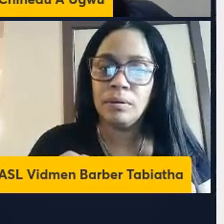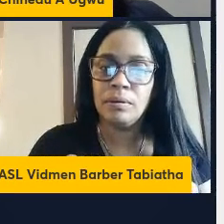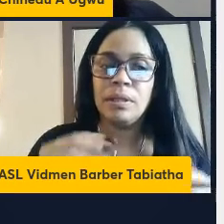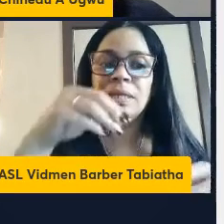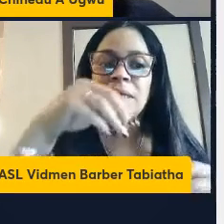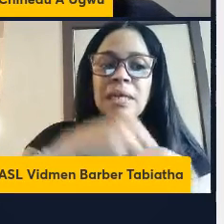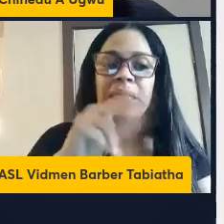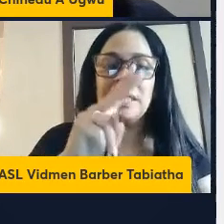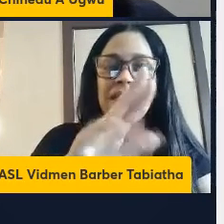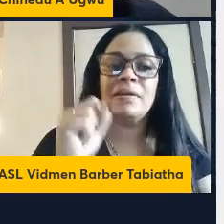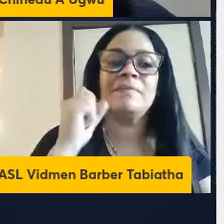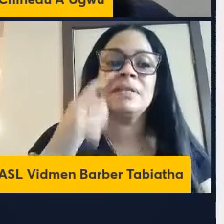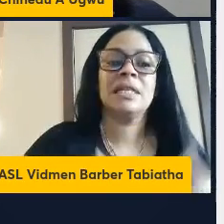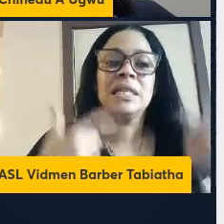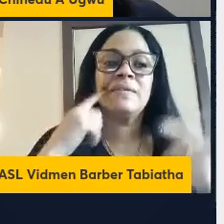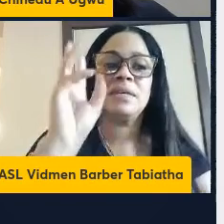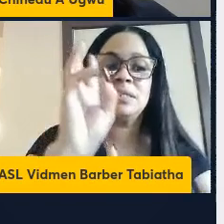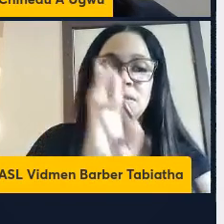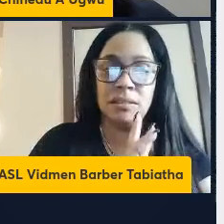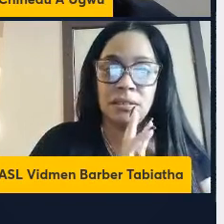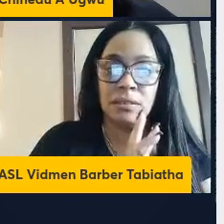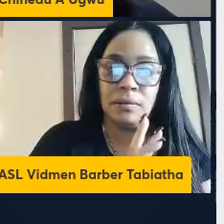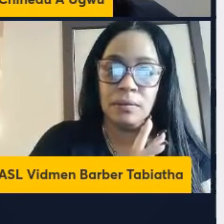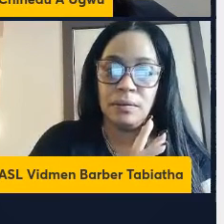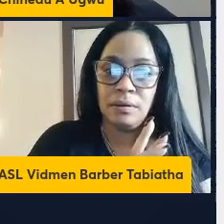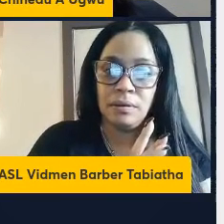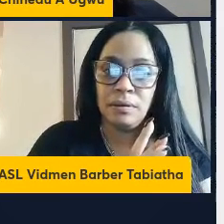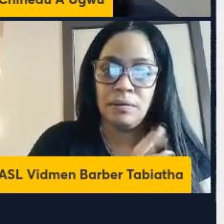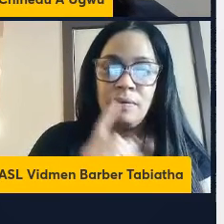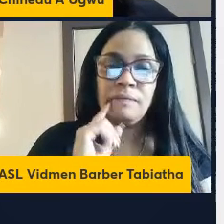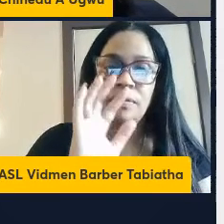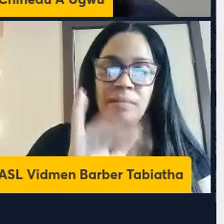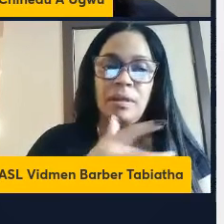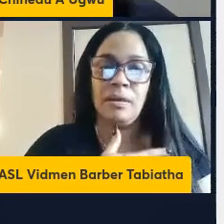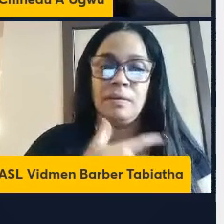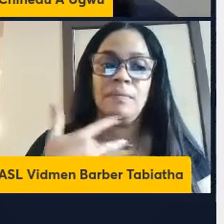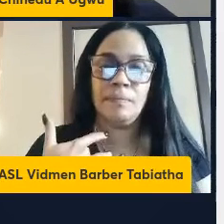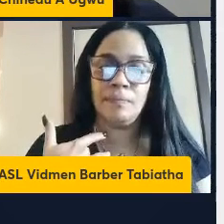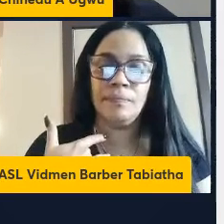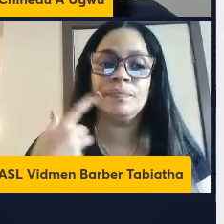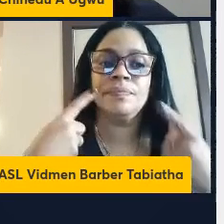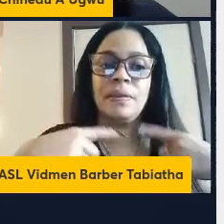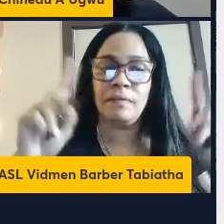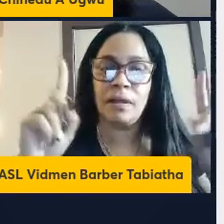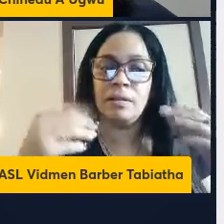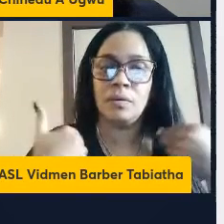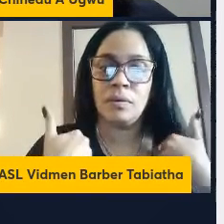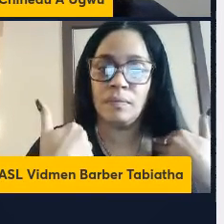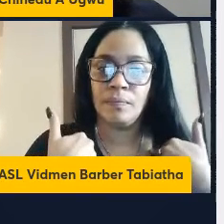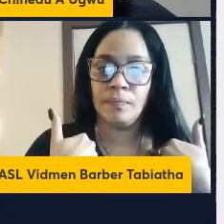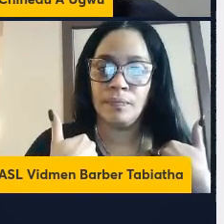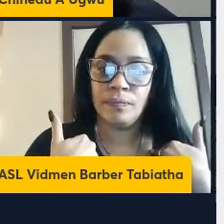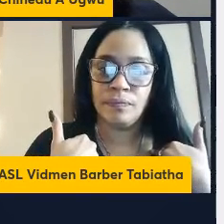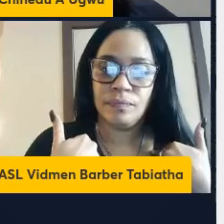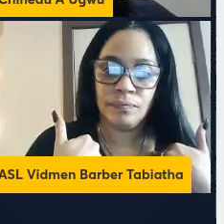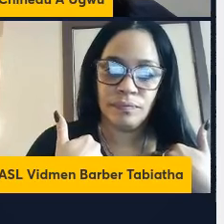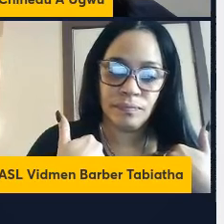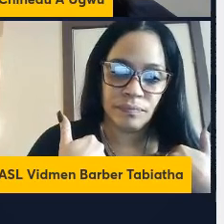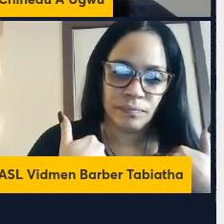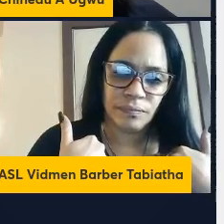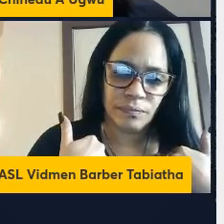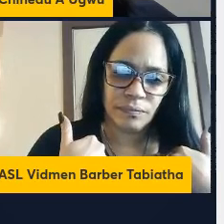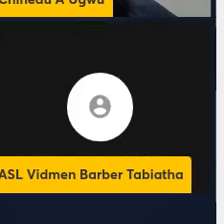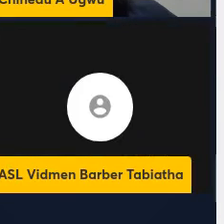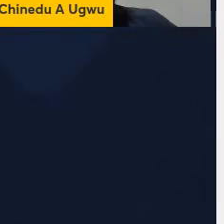response at least for the six months where we followed these cases. then finally, we had the regions of the